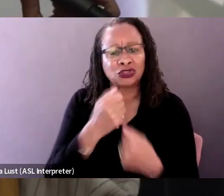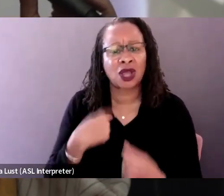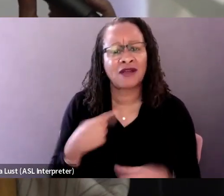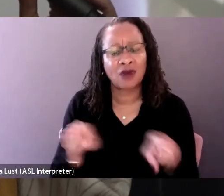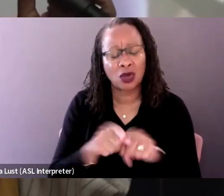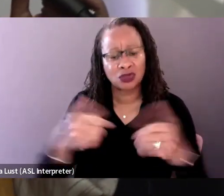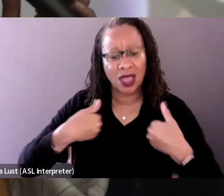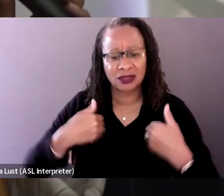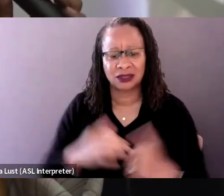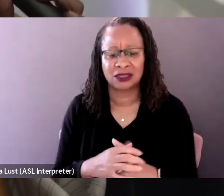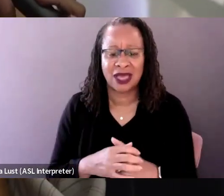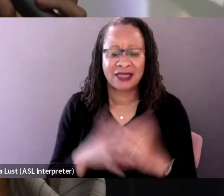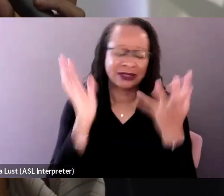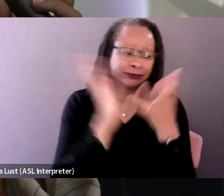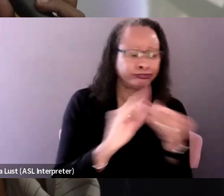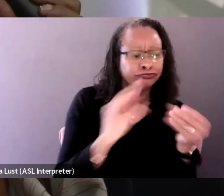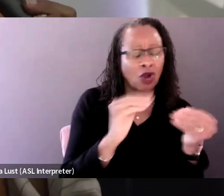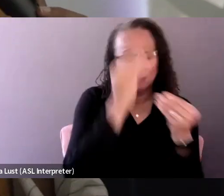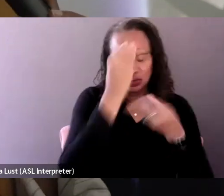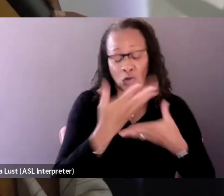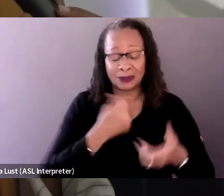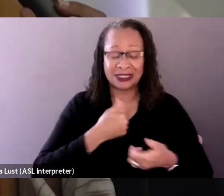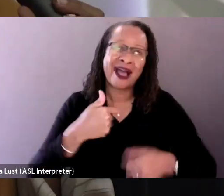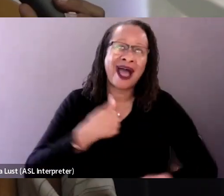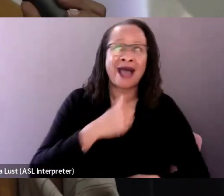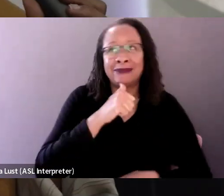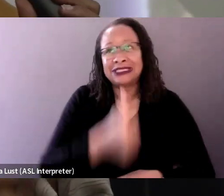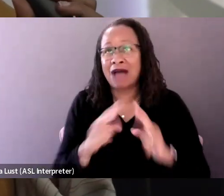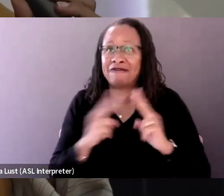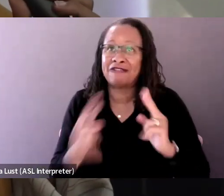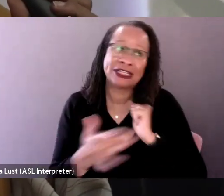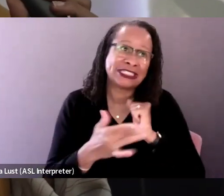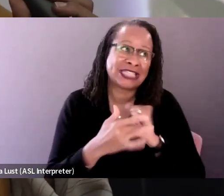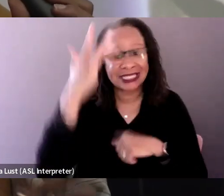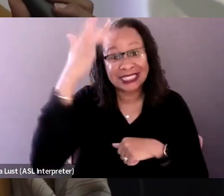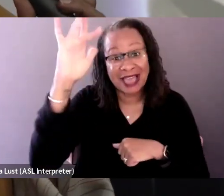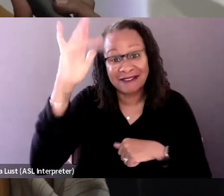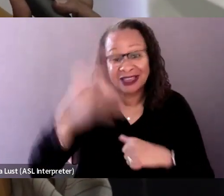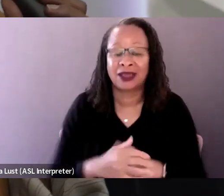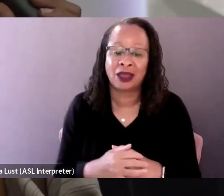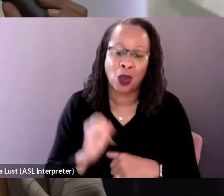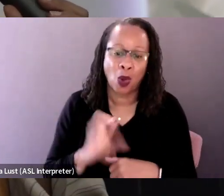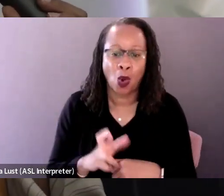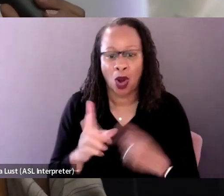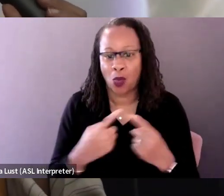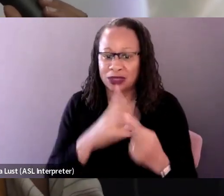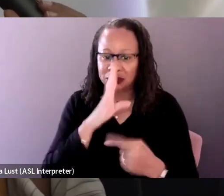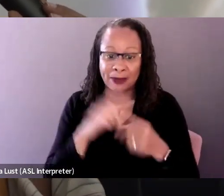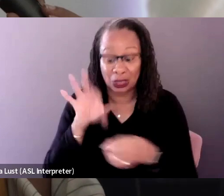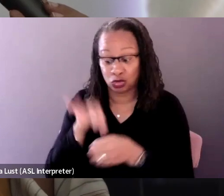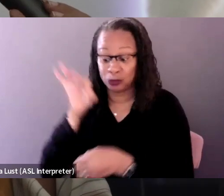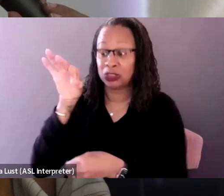where it's I'm not very tech savvy, or when it comes to spirituality, it's I have a lot of reverence